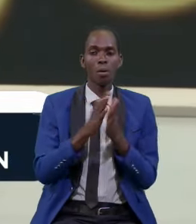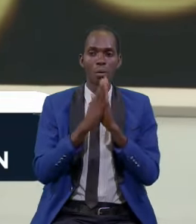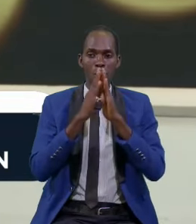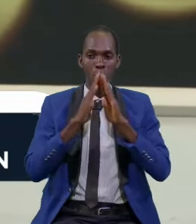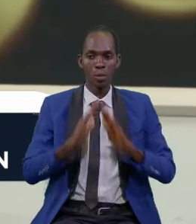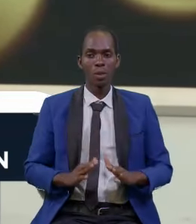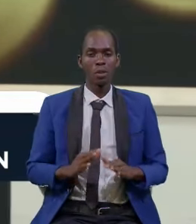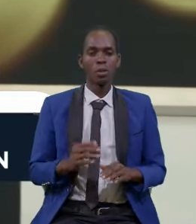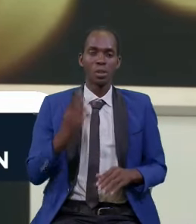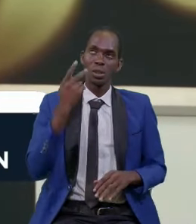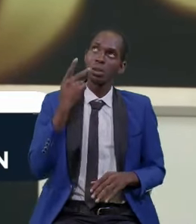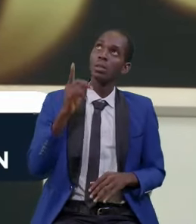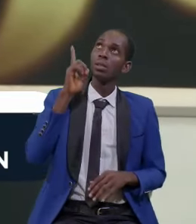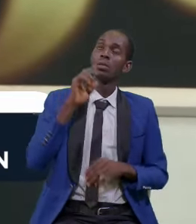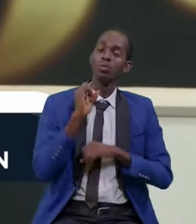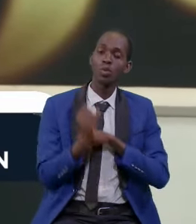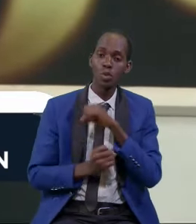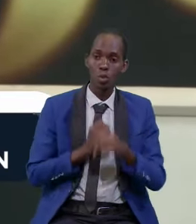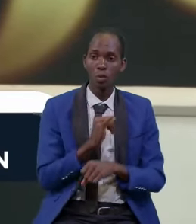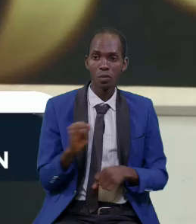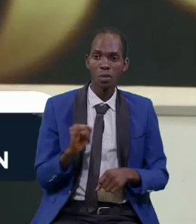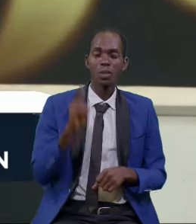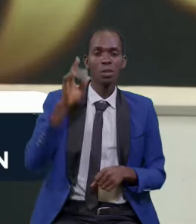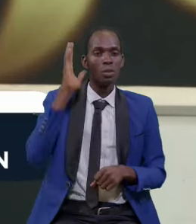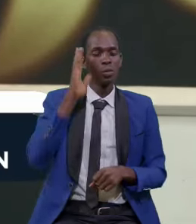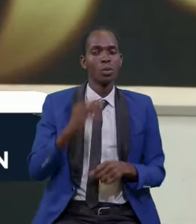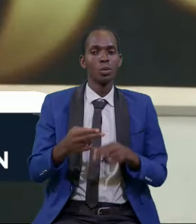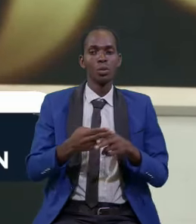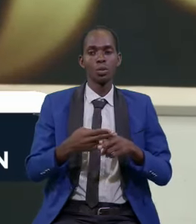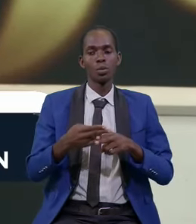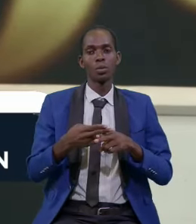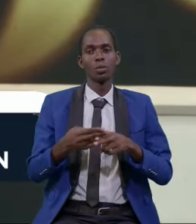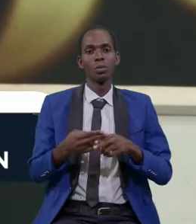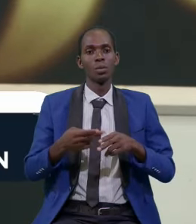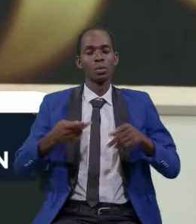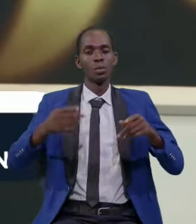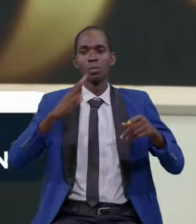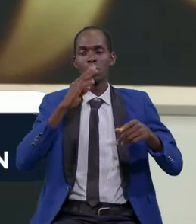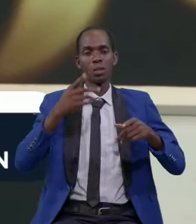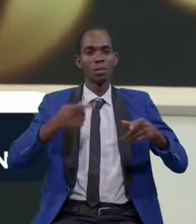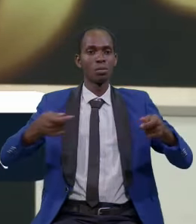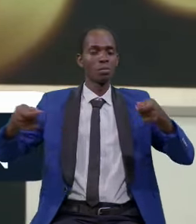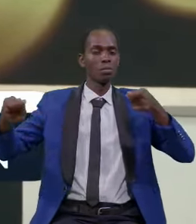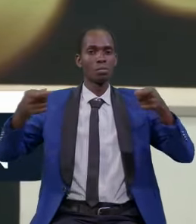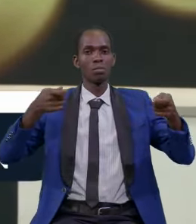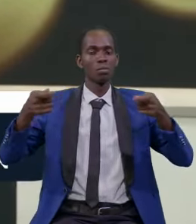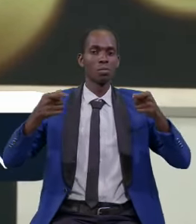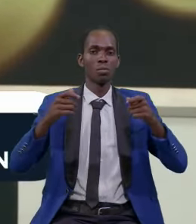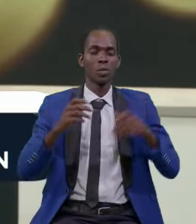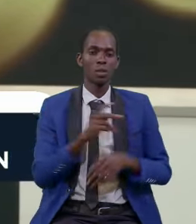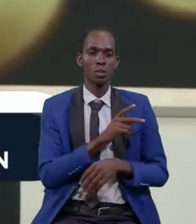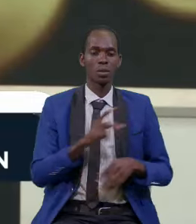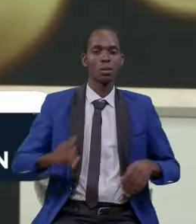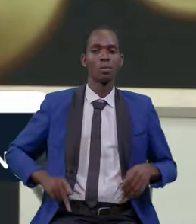suffering. He will soon be the sovereign reigning king. In